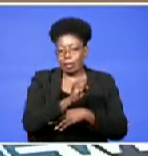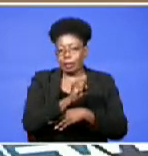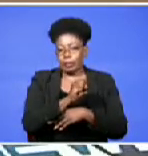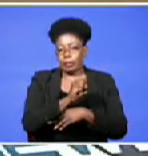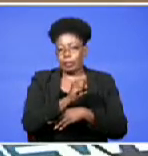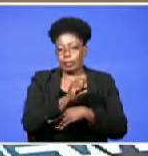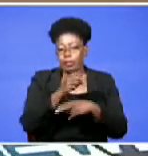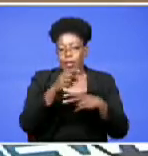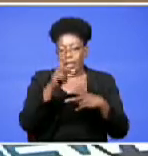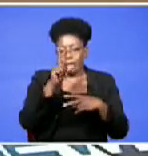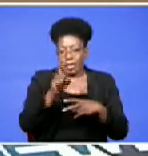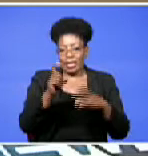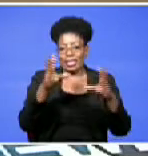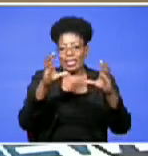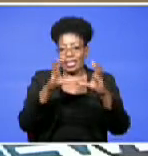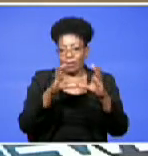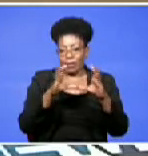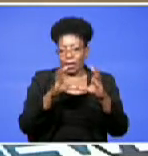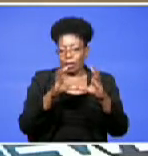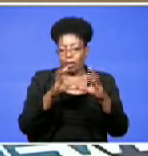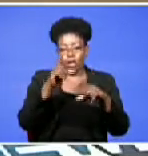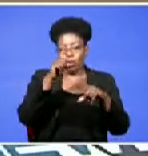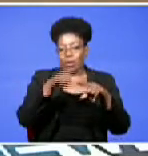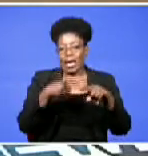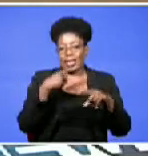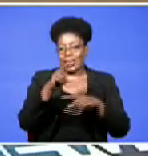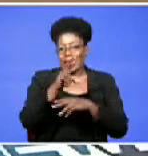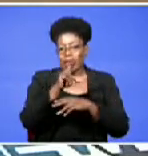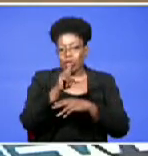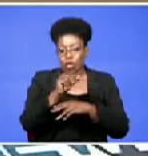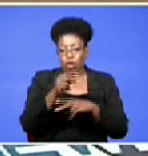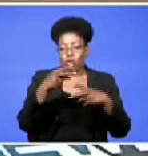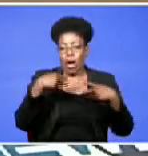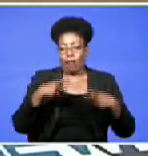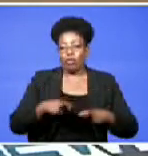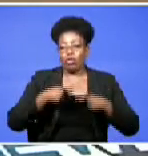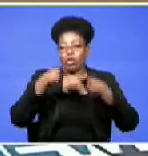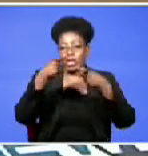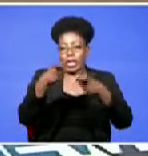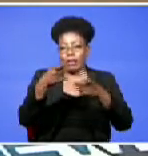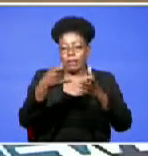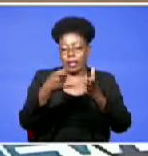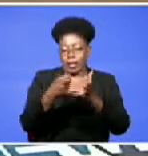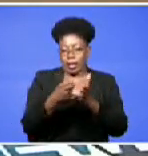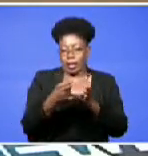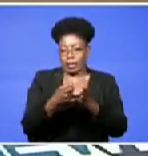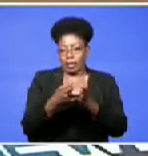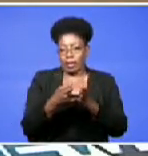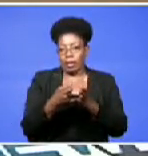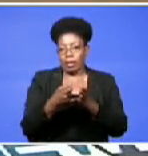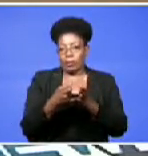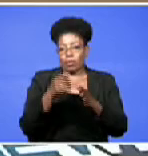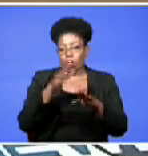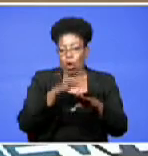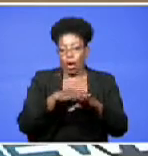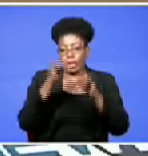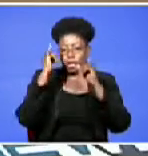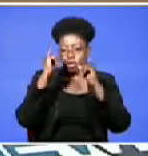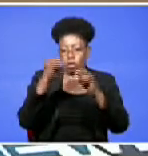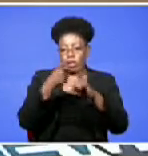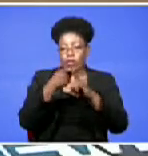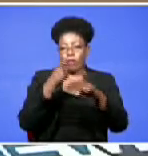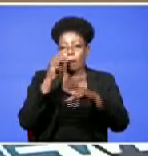to a certificate? John can't say no. He must give it. He supervised it on the instruction of the